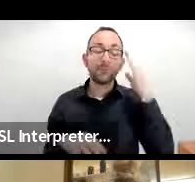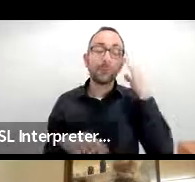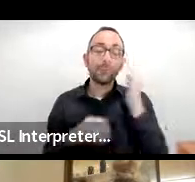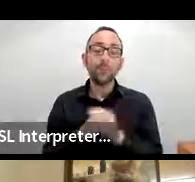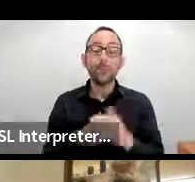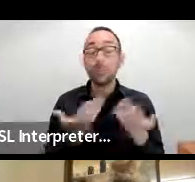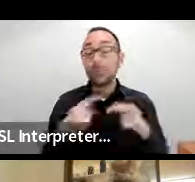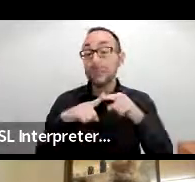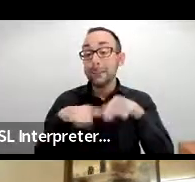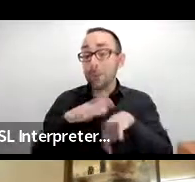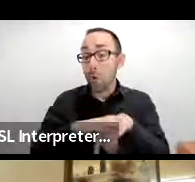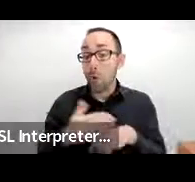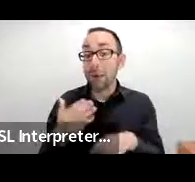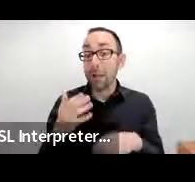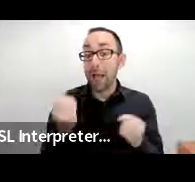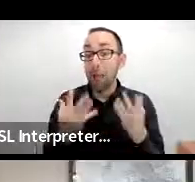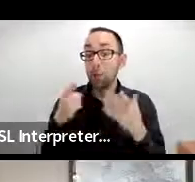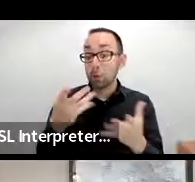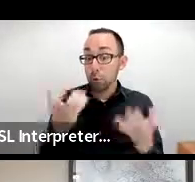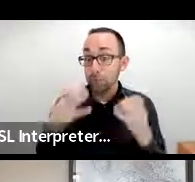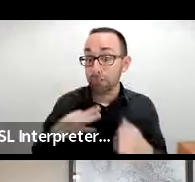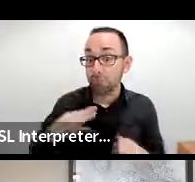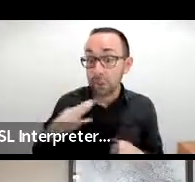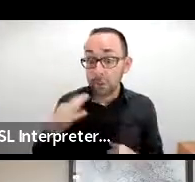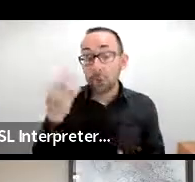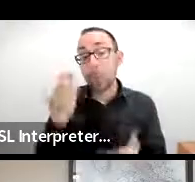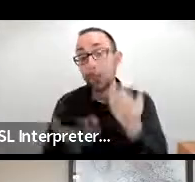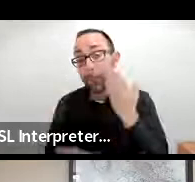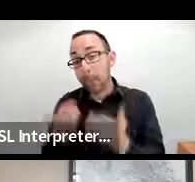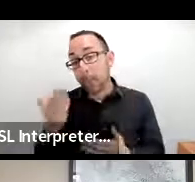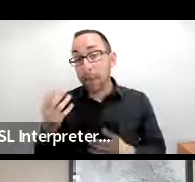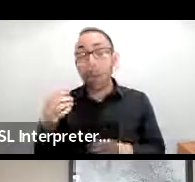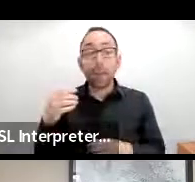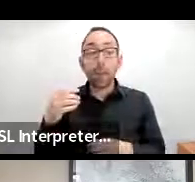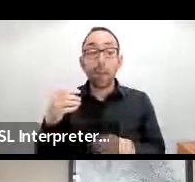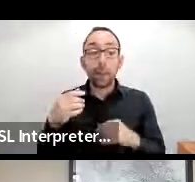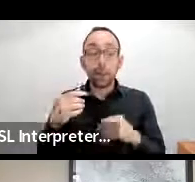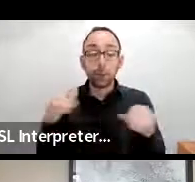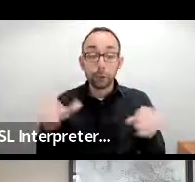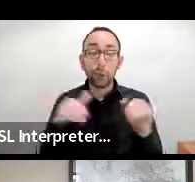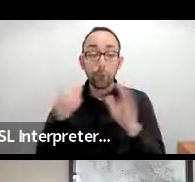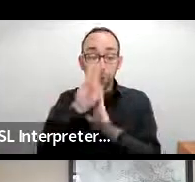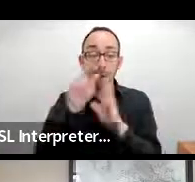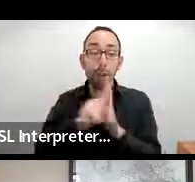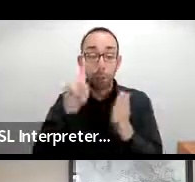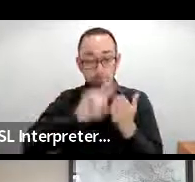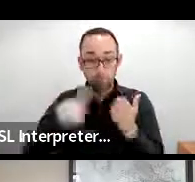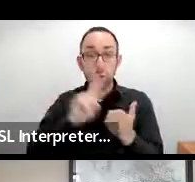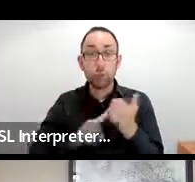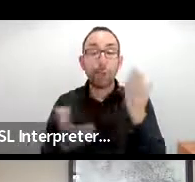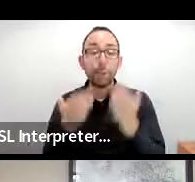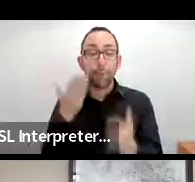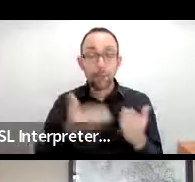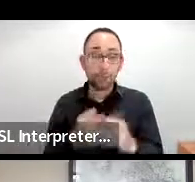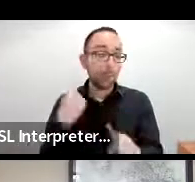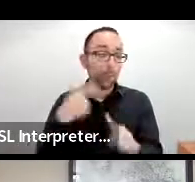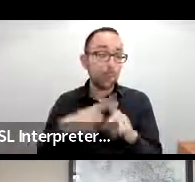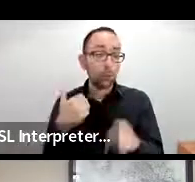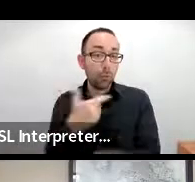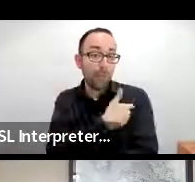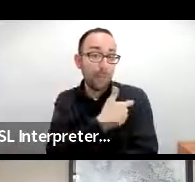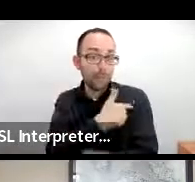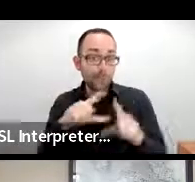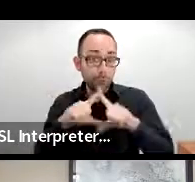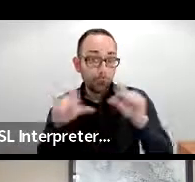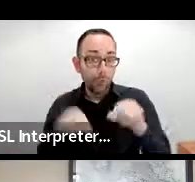of your volunteering, maybe even a background check. We want vaccination cards.